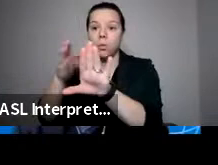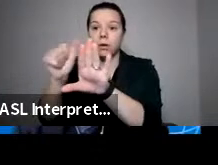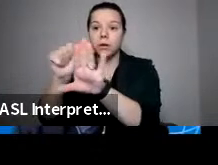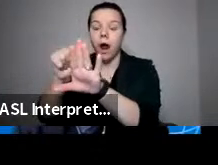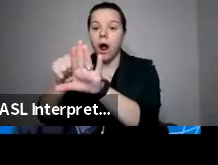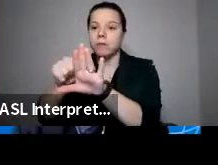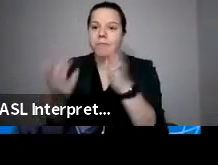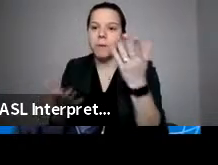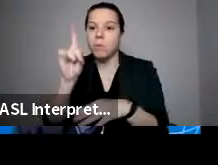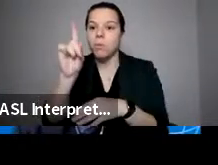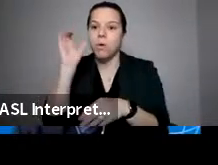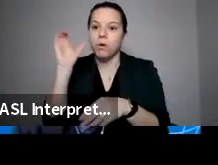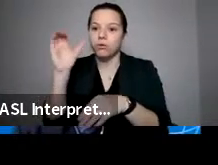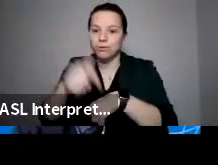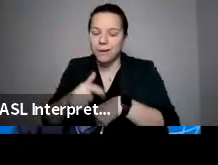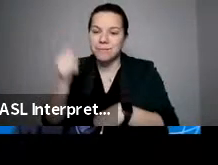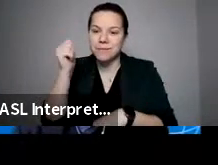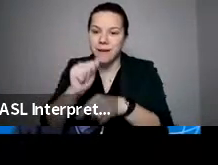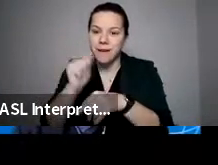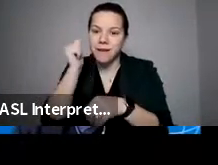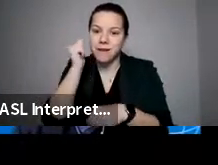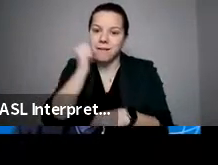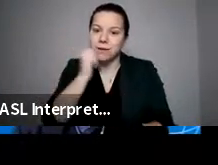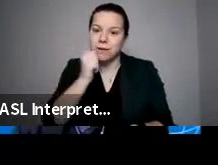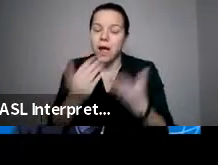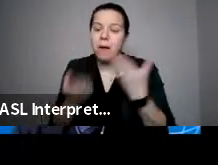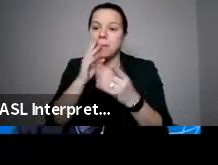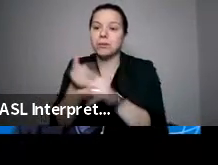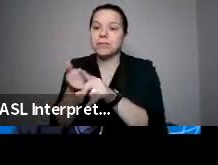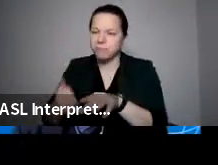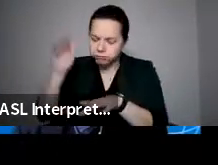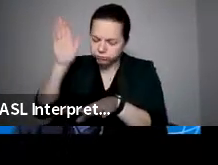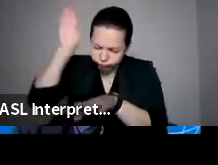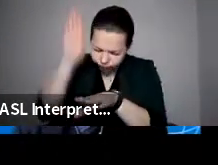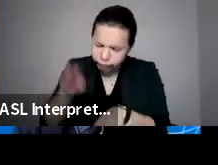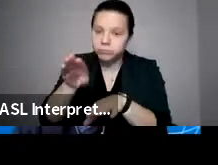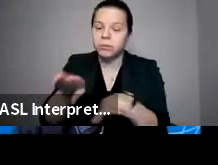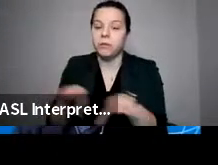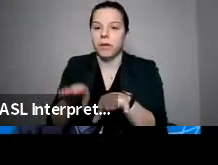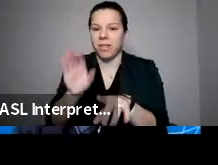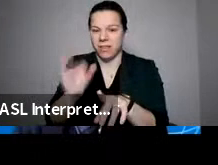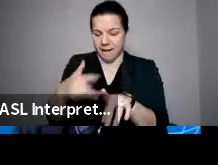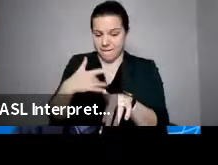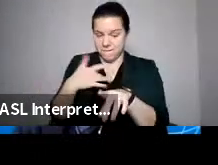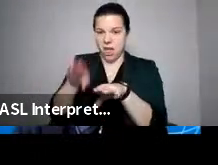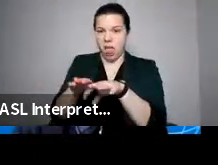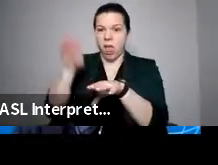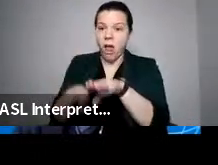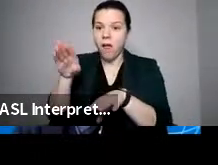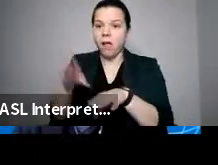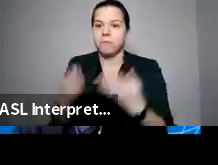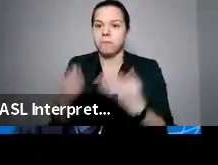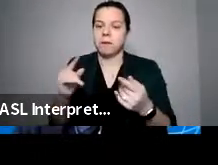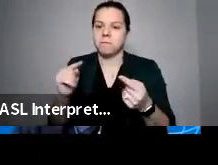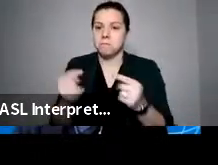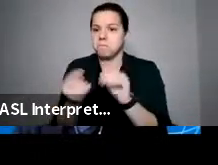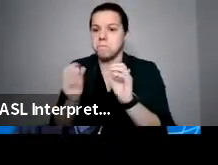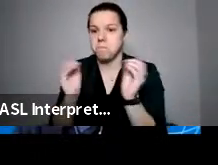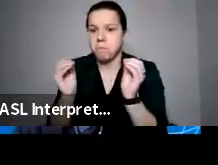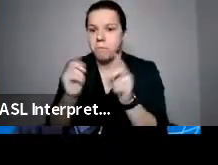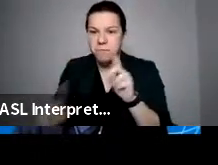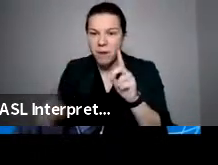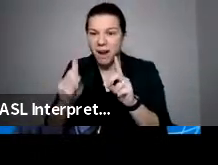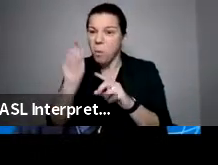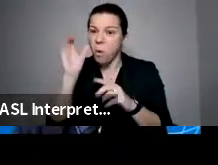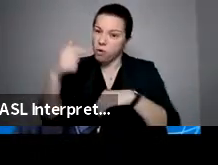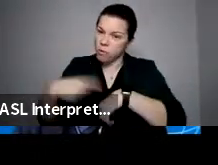say 100 times during the day, and she might stomp on your foot. Now, any individual stomp may not be painful, but over the course of the day, that many